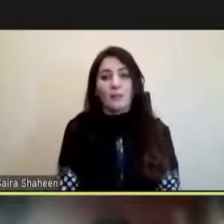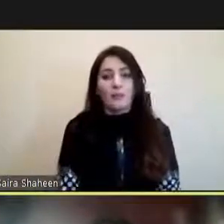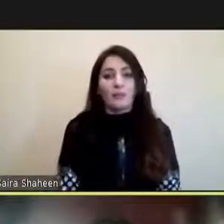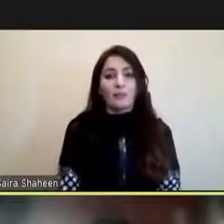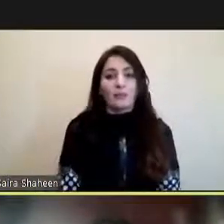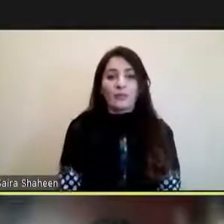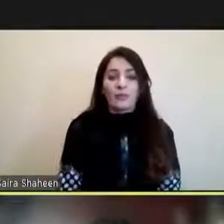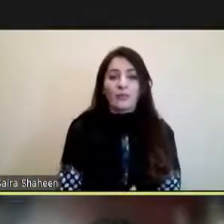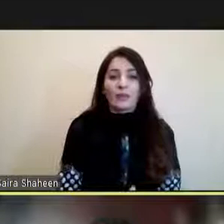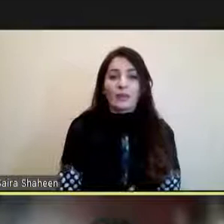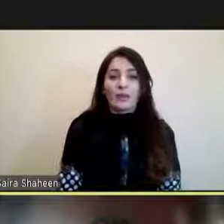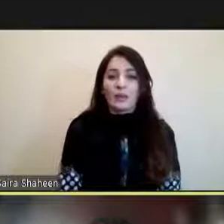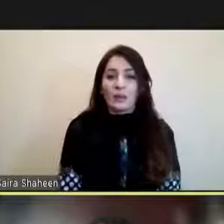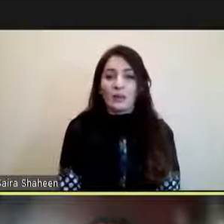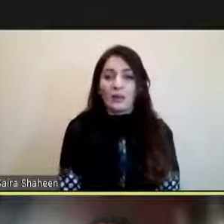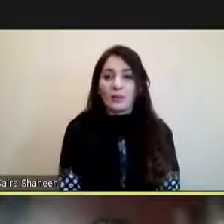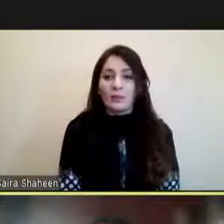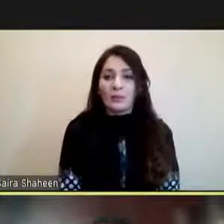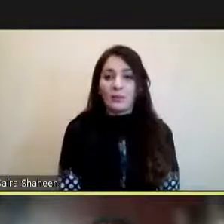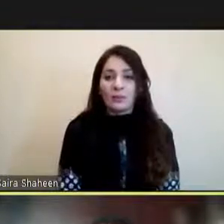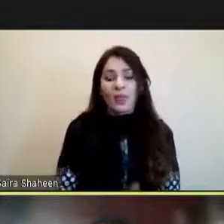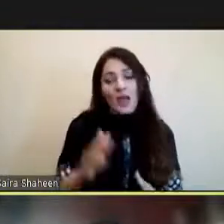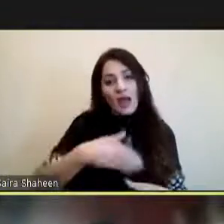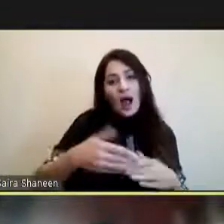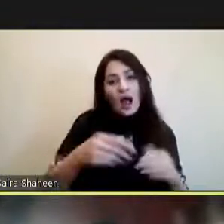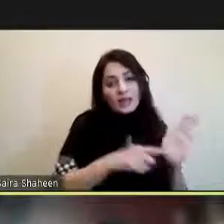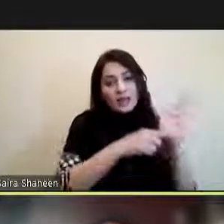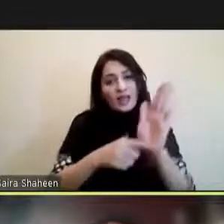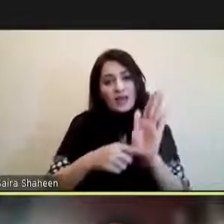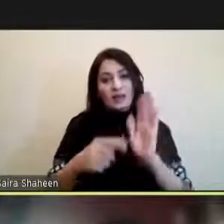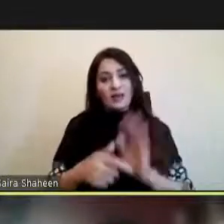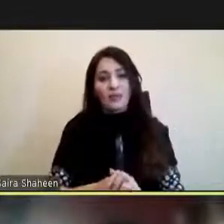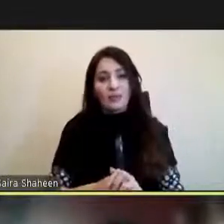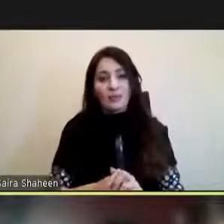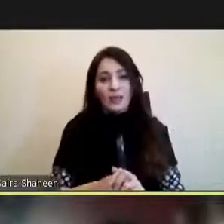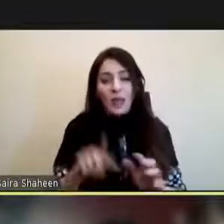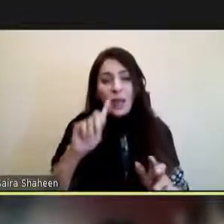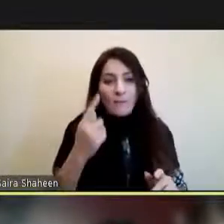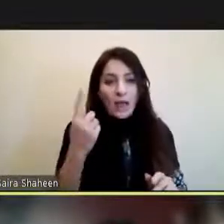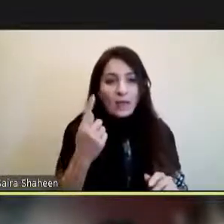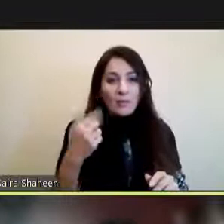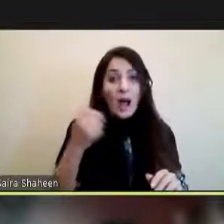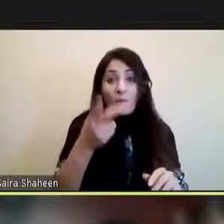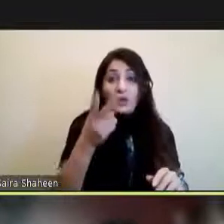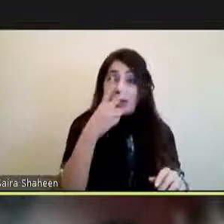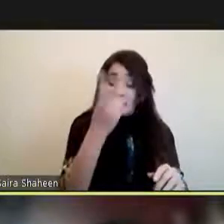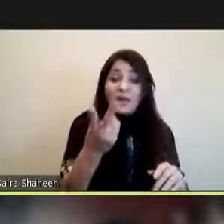I'm gonna move to the next slide. Here you go. So first, I would like you to consider this first